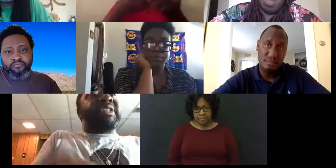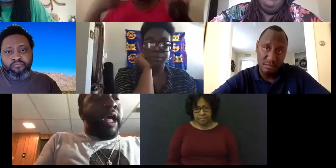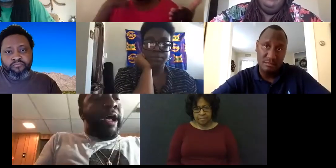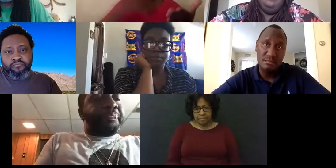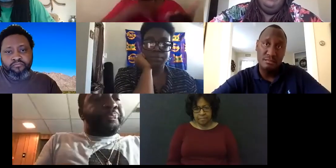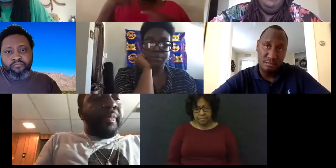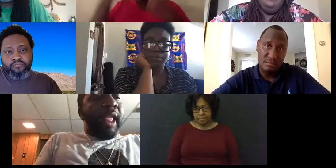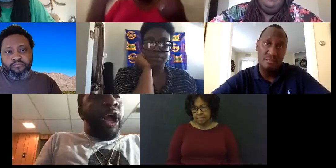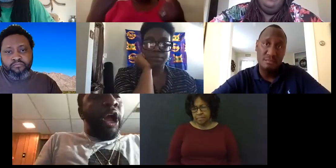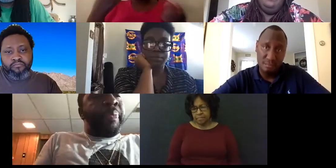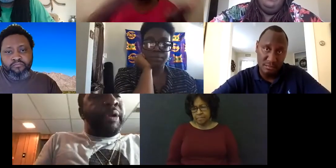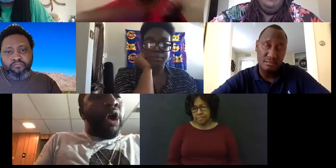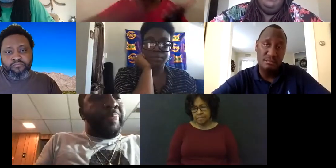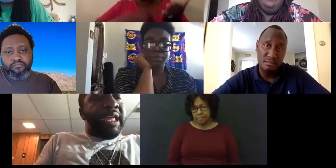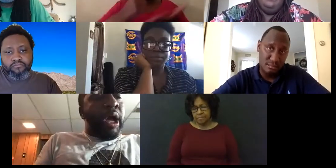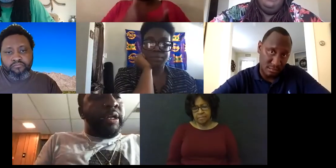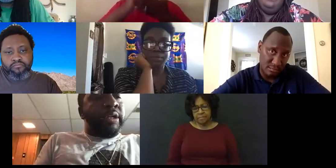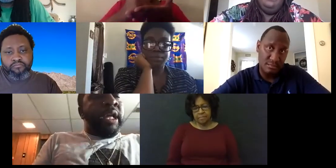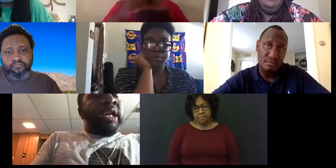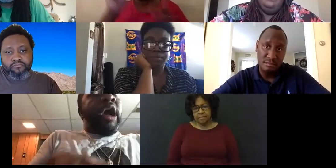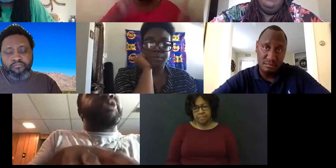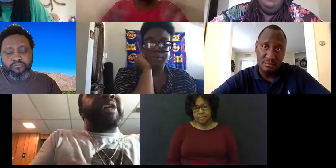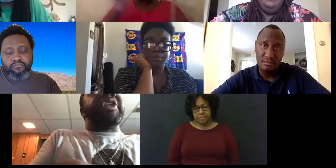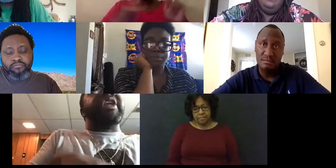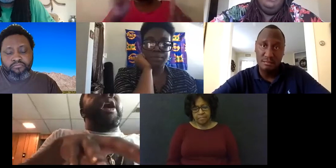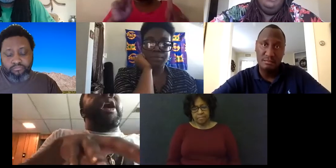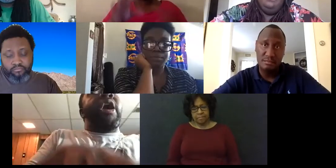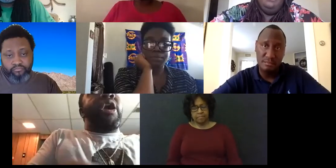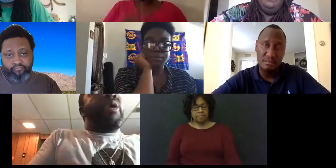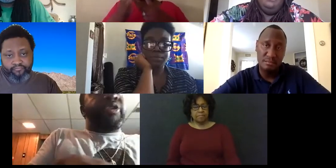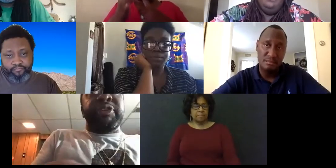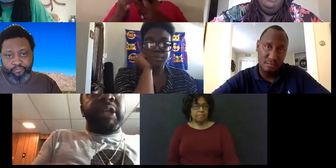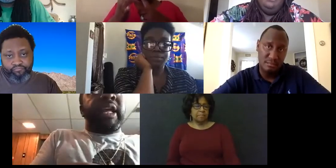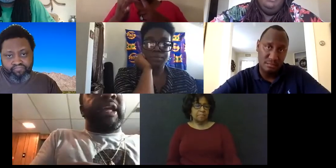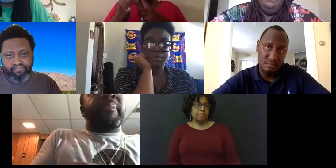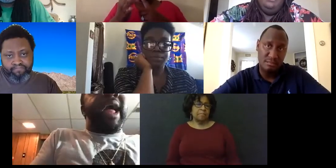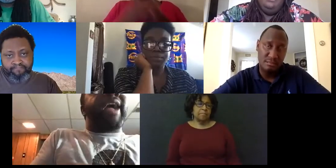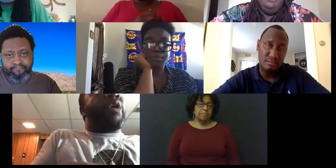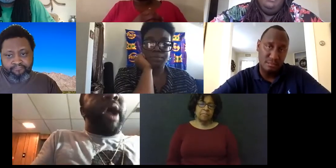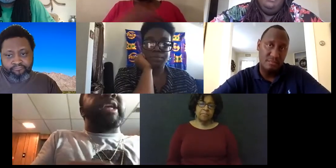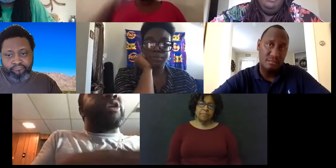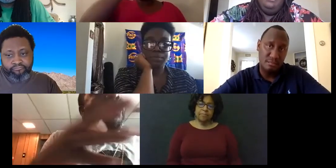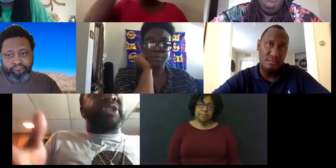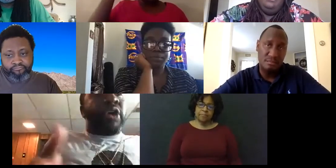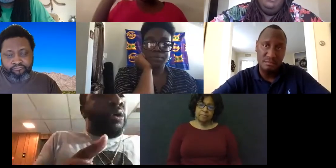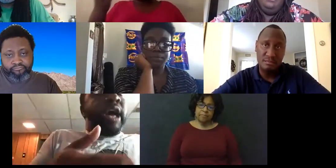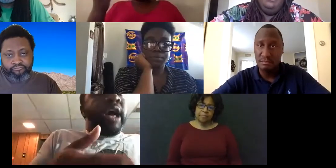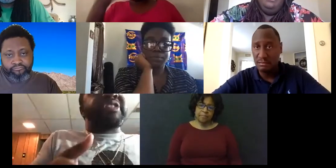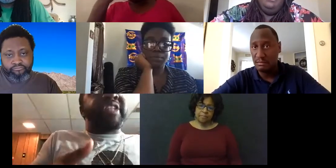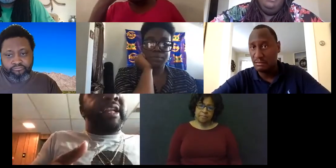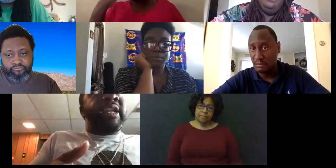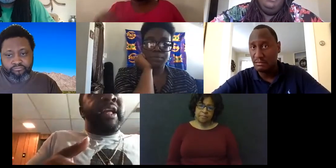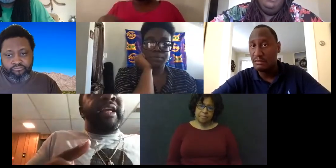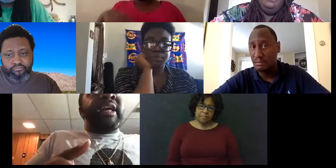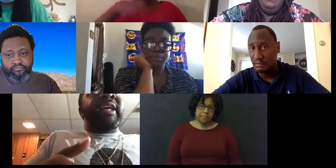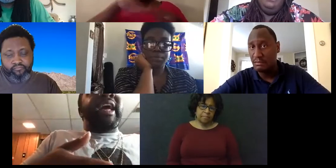saying, is helping our people, or especially all, whether you're black or white, you on this call,